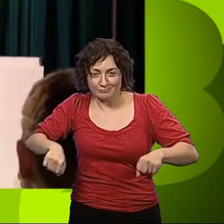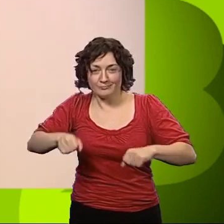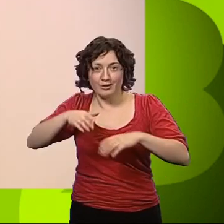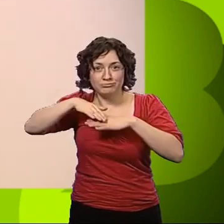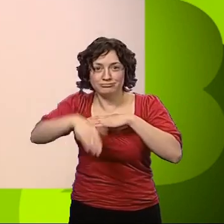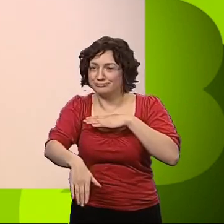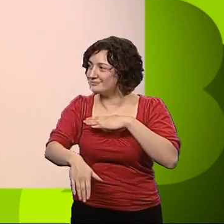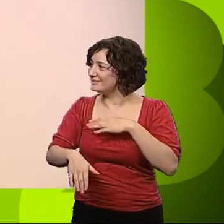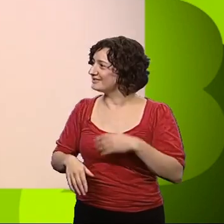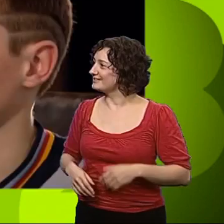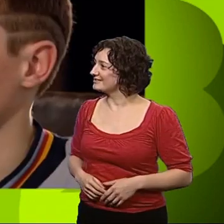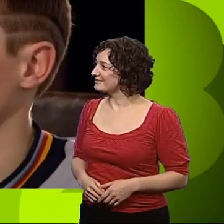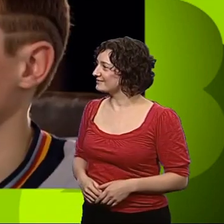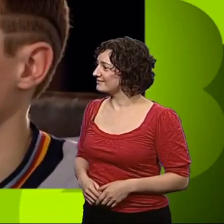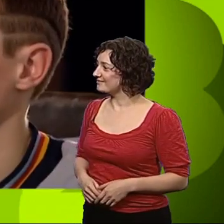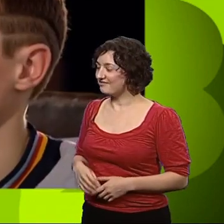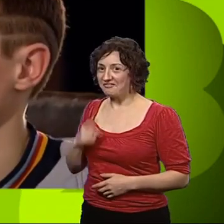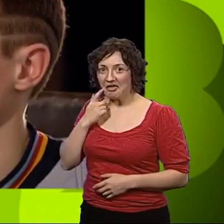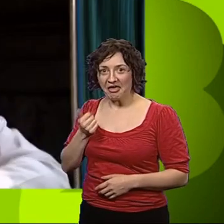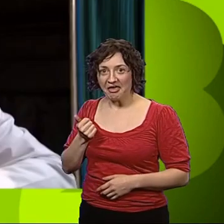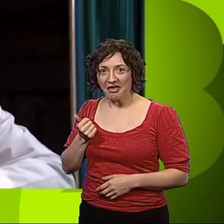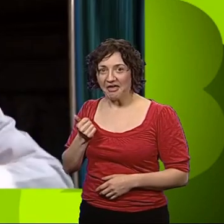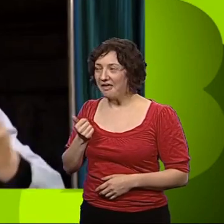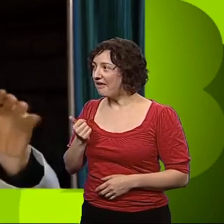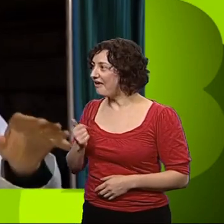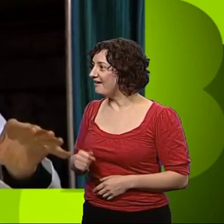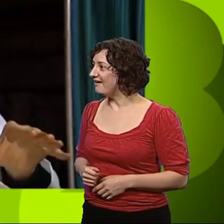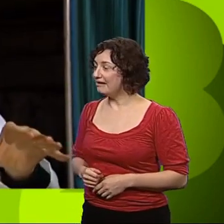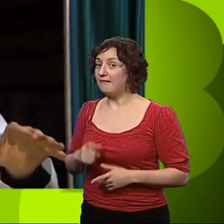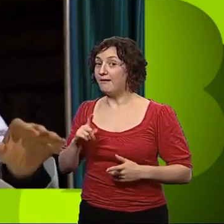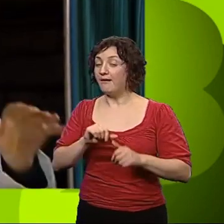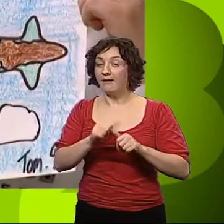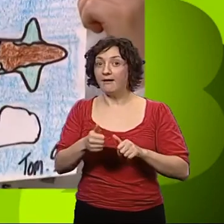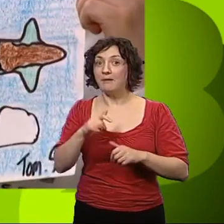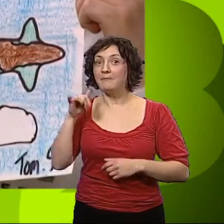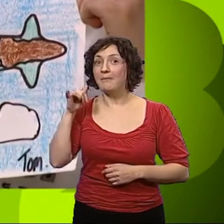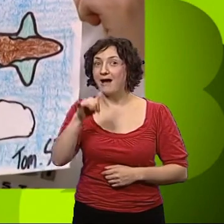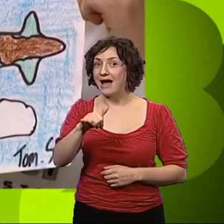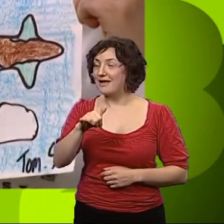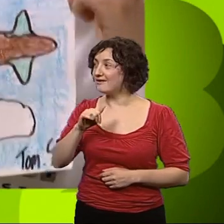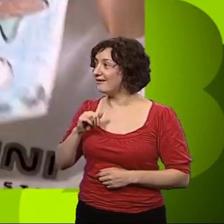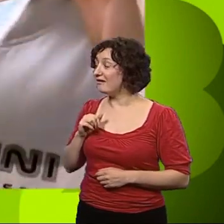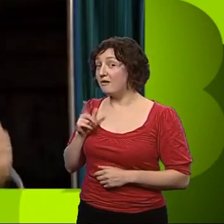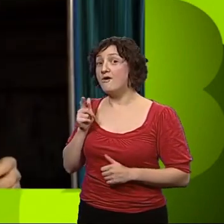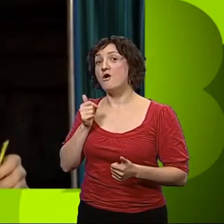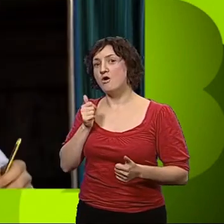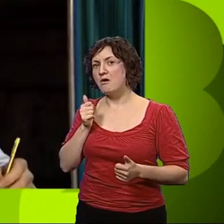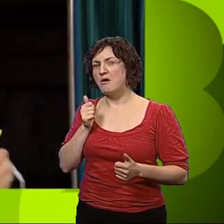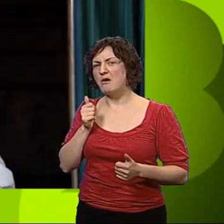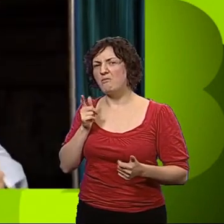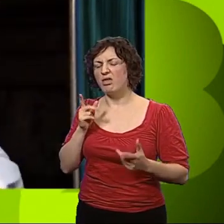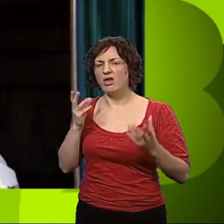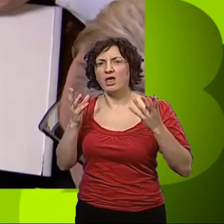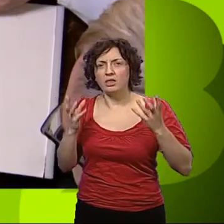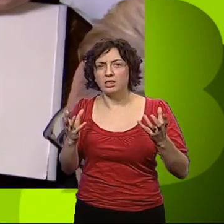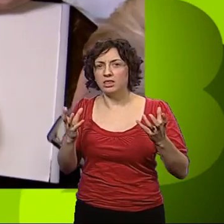hurry. Nice one. Now, for the plane. Tom, you've done a very good plane, but it does look a little bit flat. Here's a little tip for you.